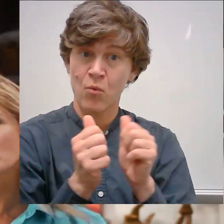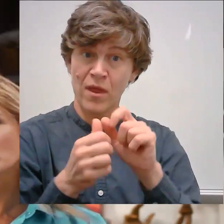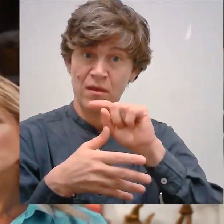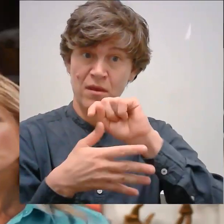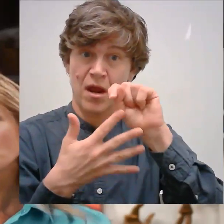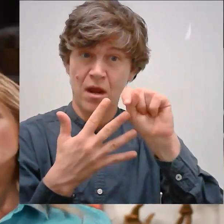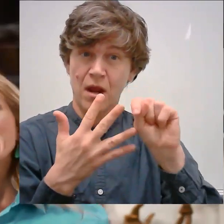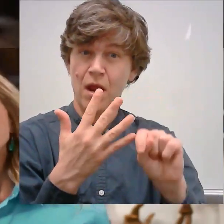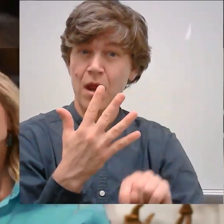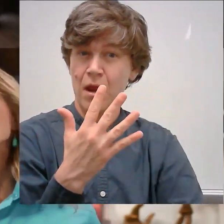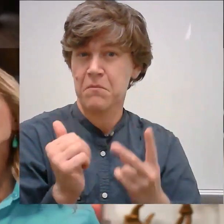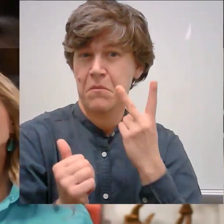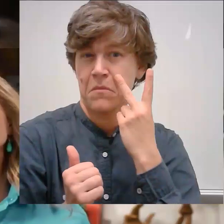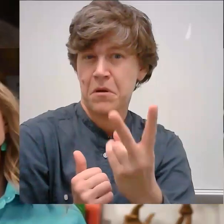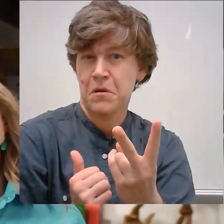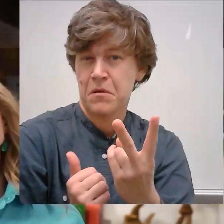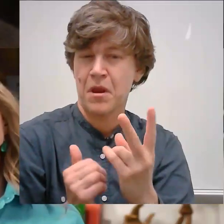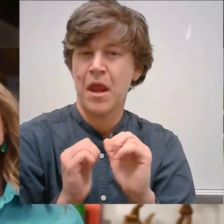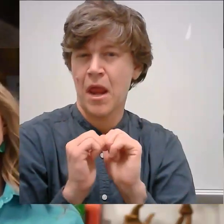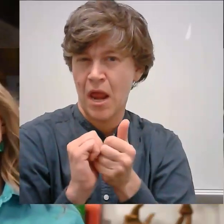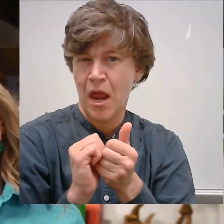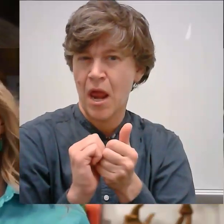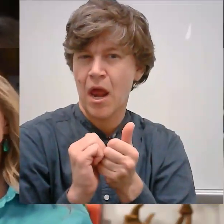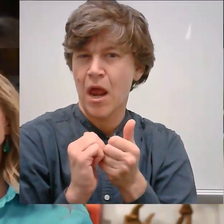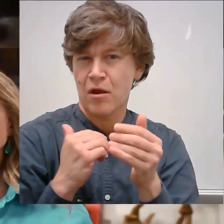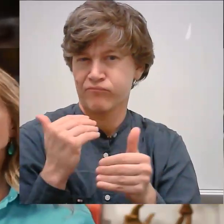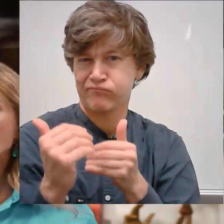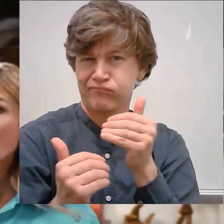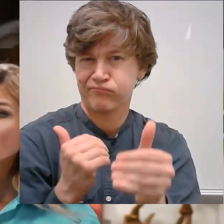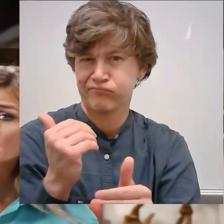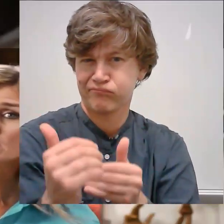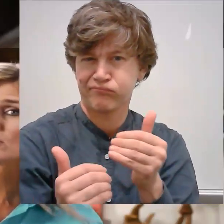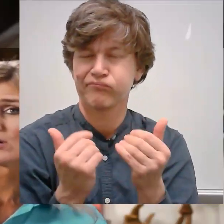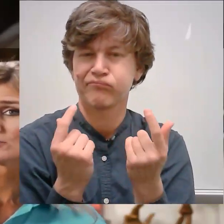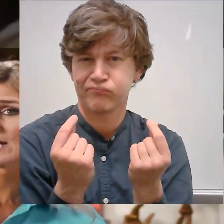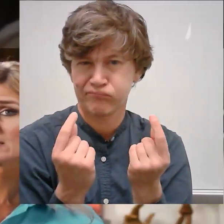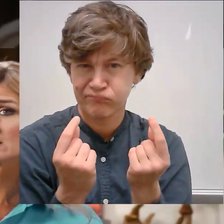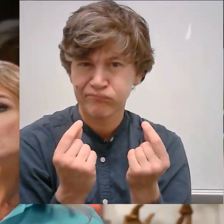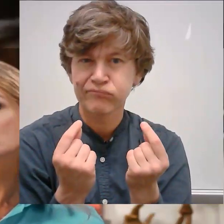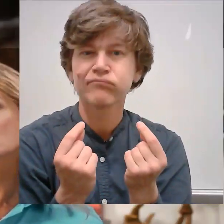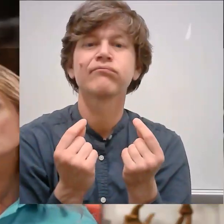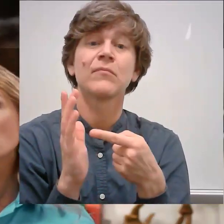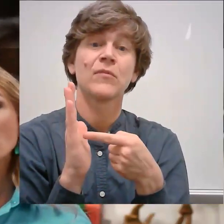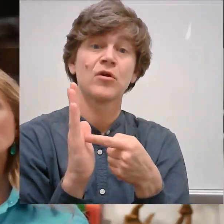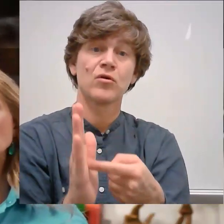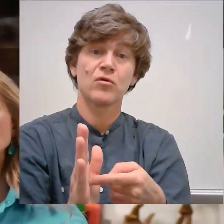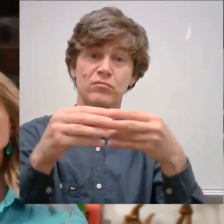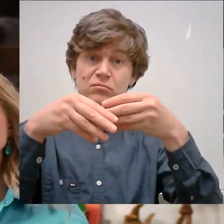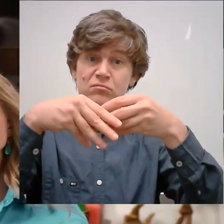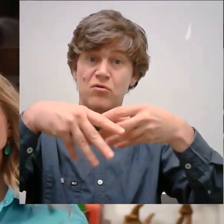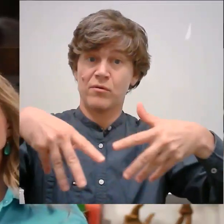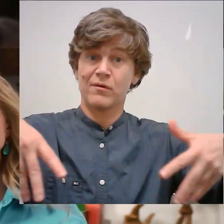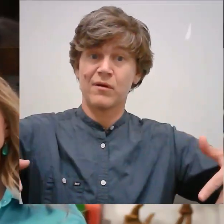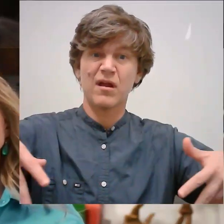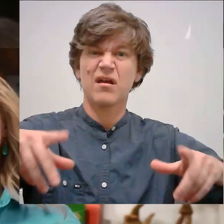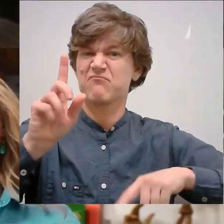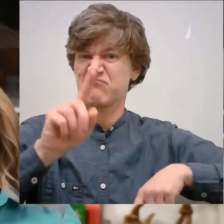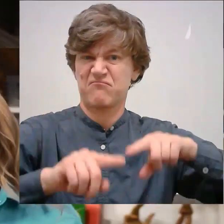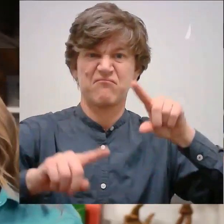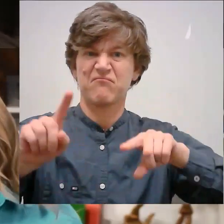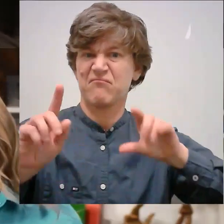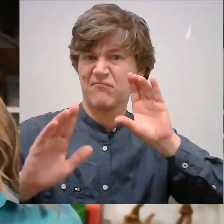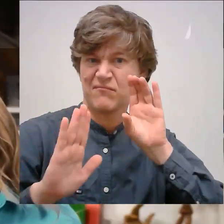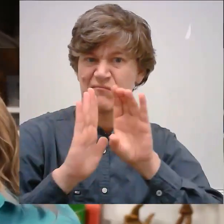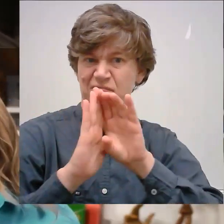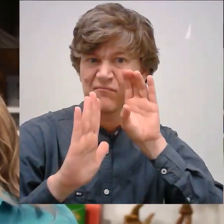photographic imagery. Here are a few design examples to demonstrate that a hierarchy of contrast exists in all types of images.